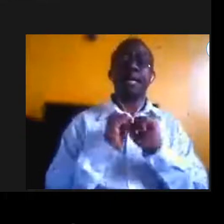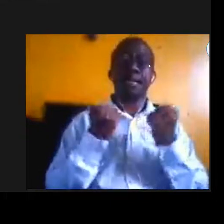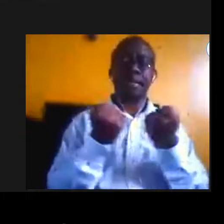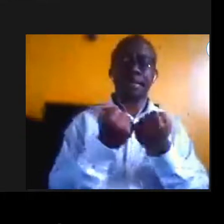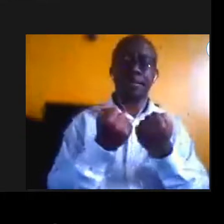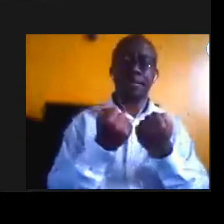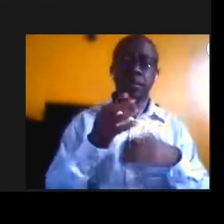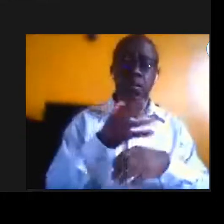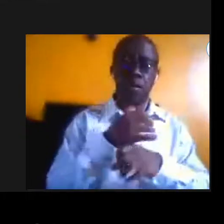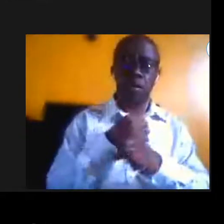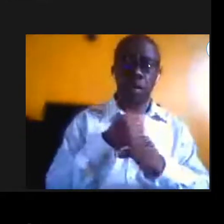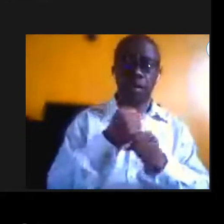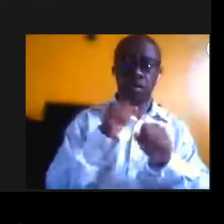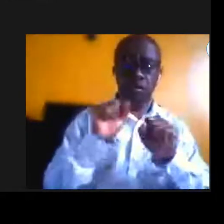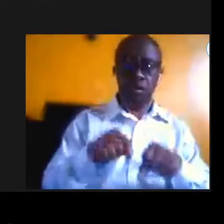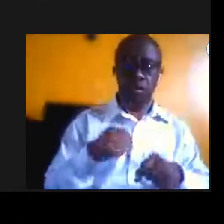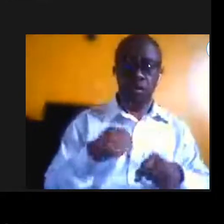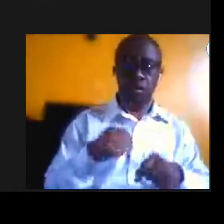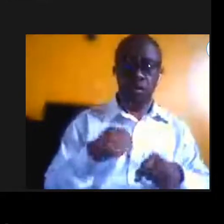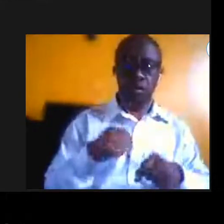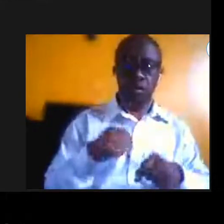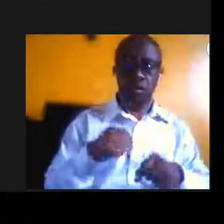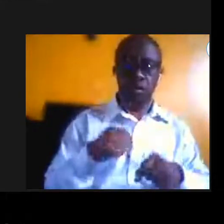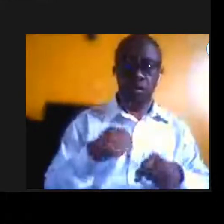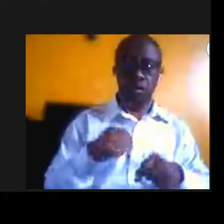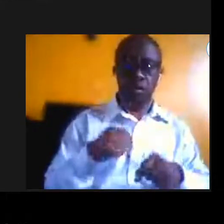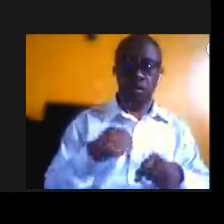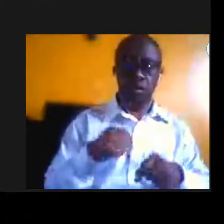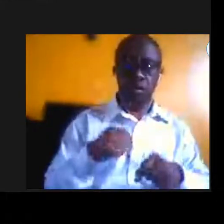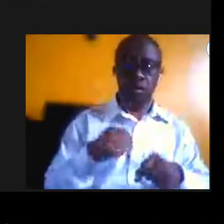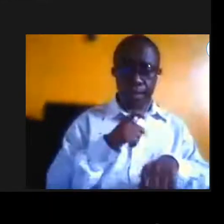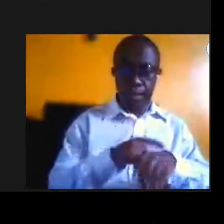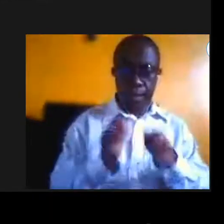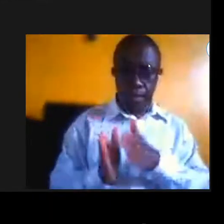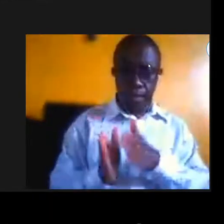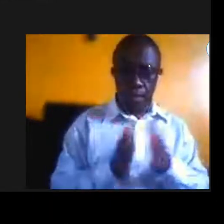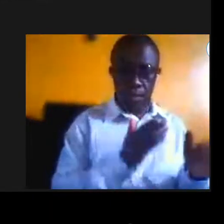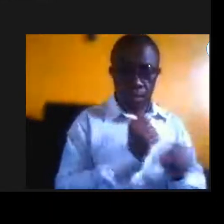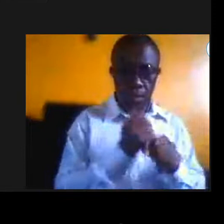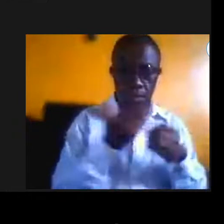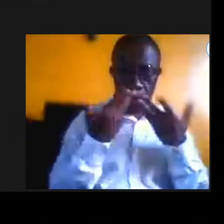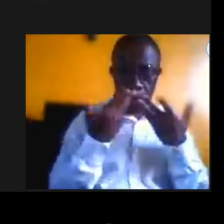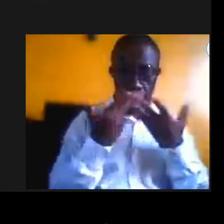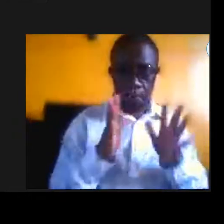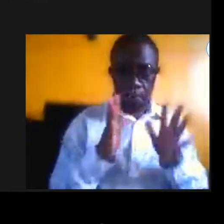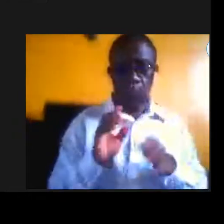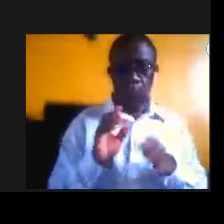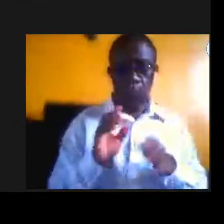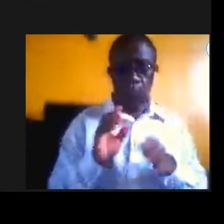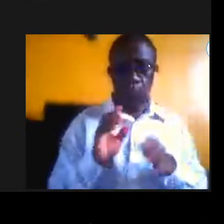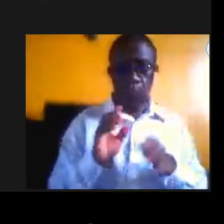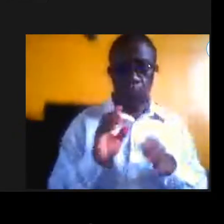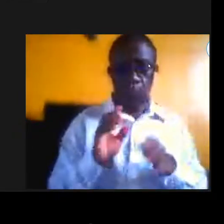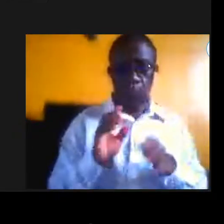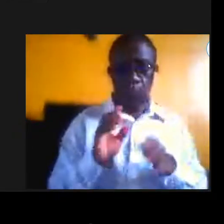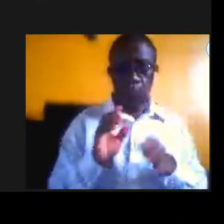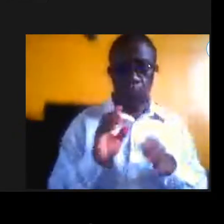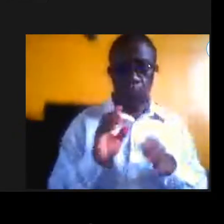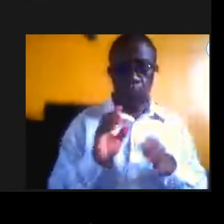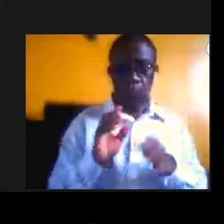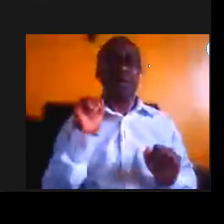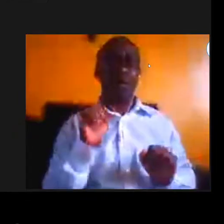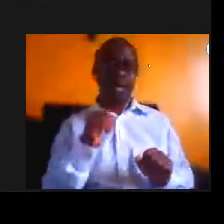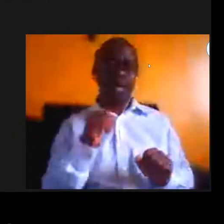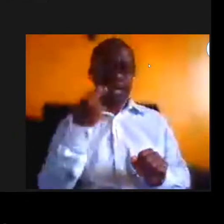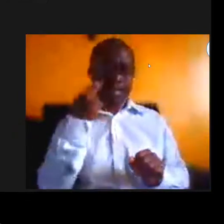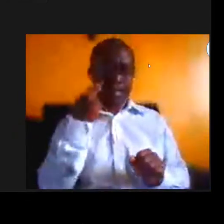organizations. So I think once that process is done, we can utilize that, because as you know, there's slight difference